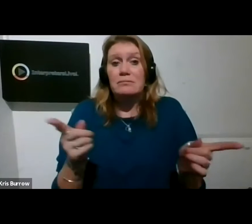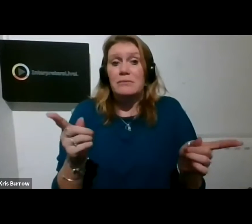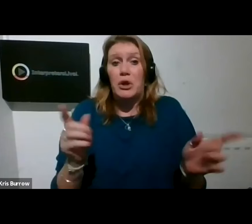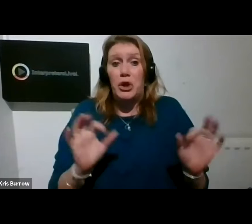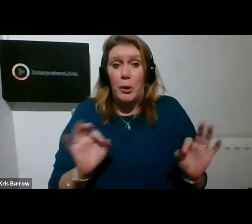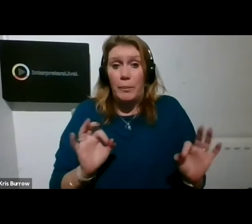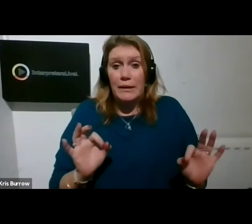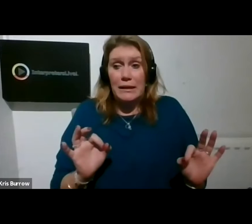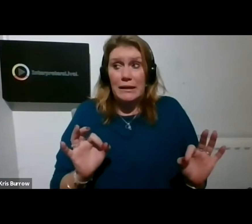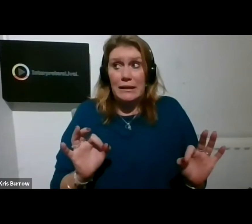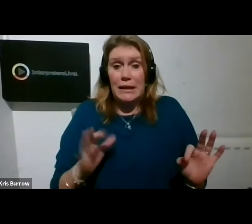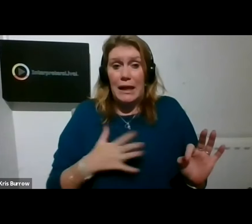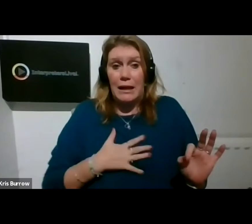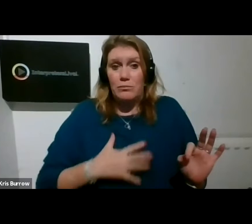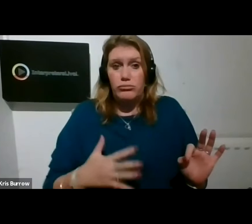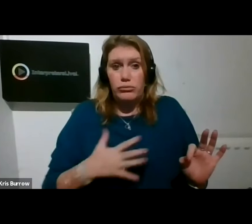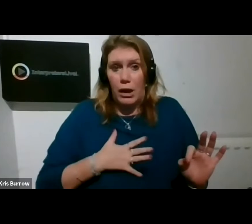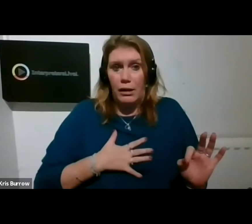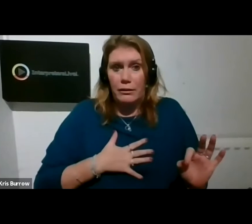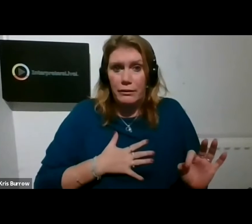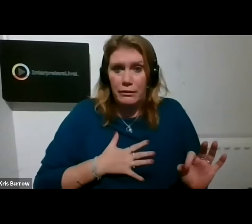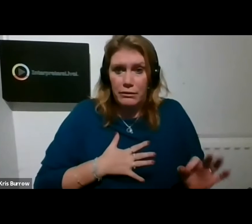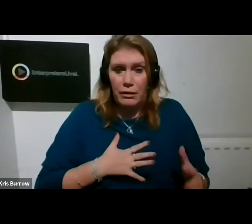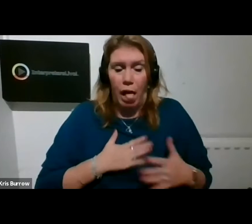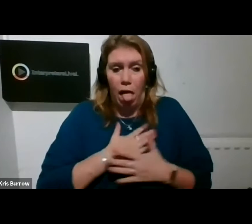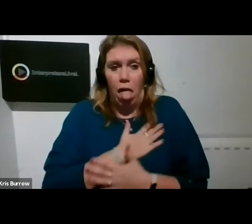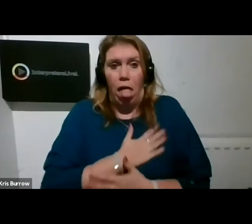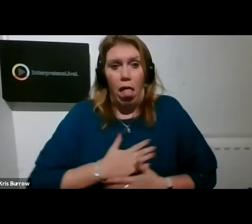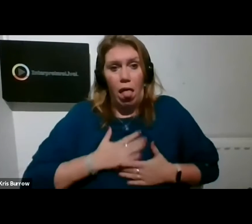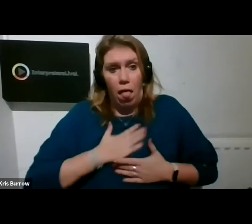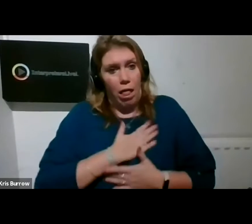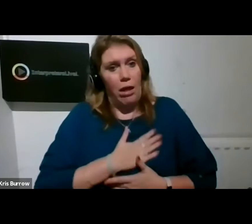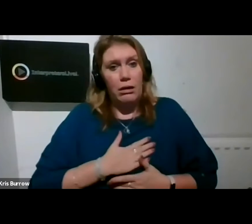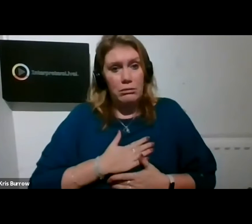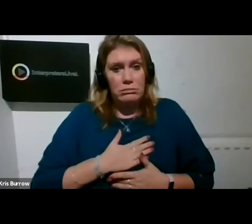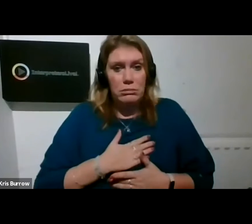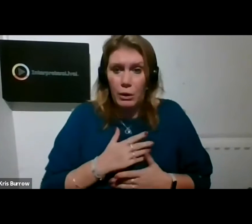any surprises that they don't want that might be really unhelpful for them.